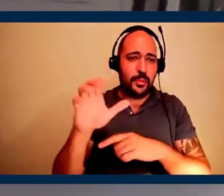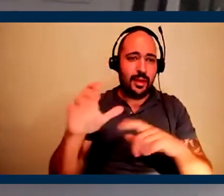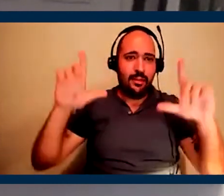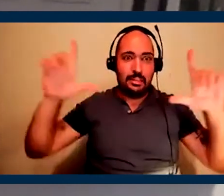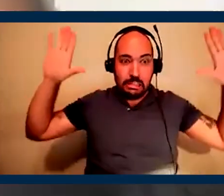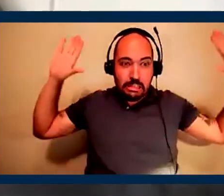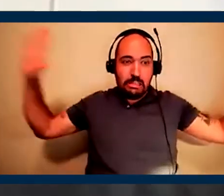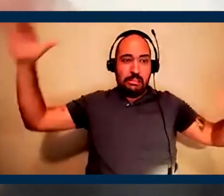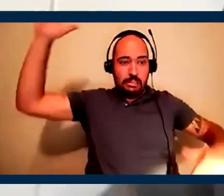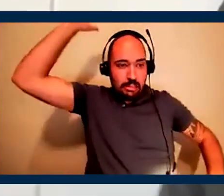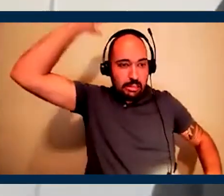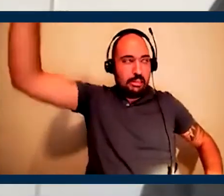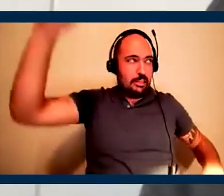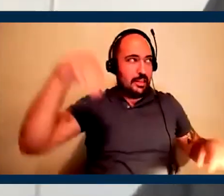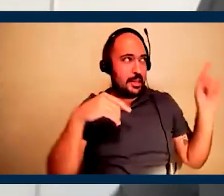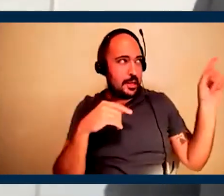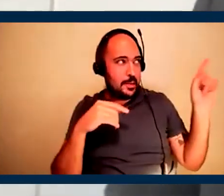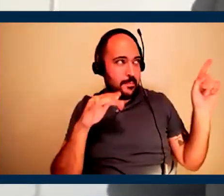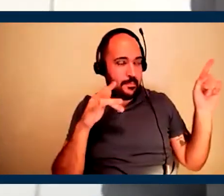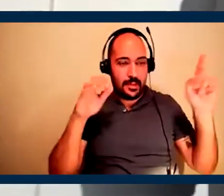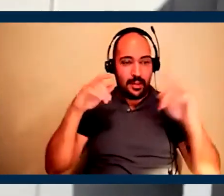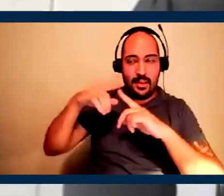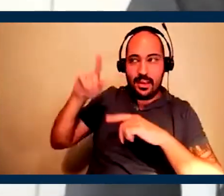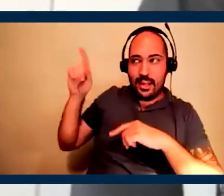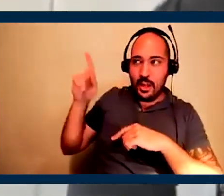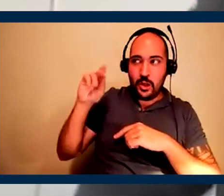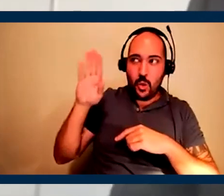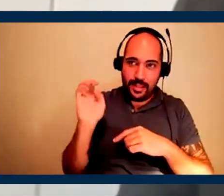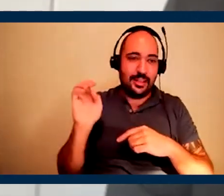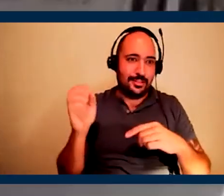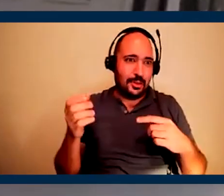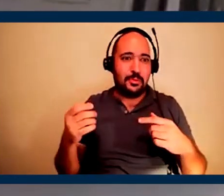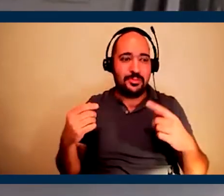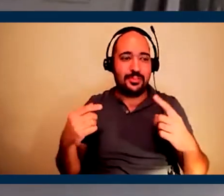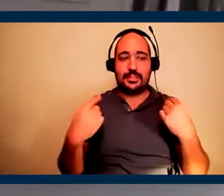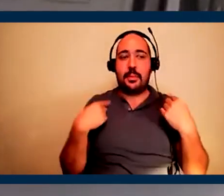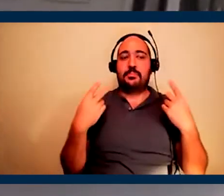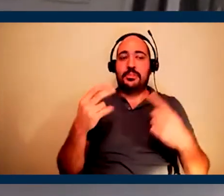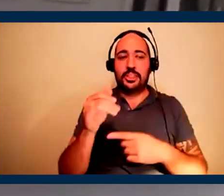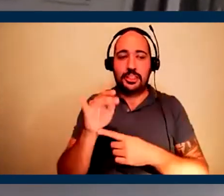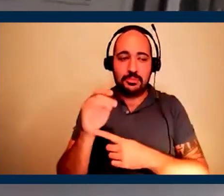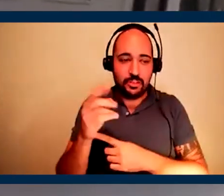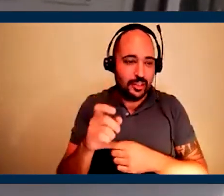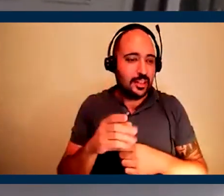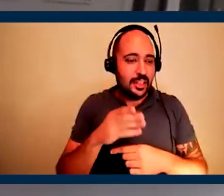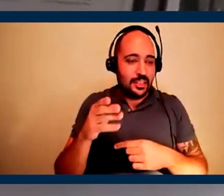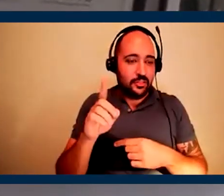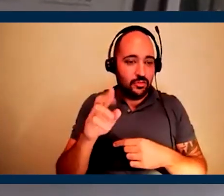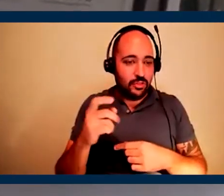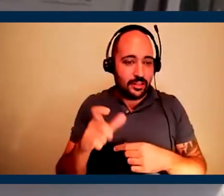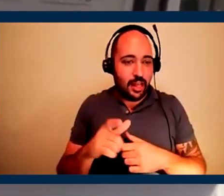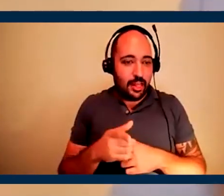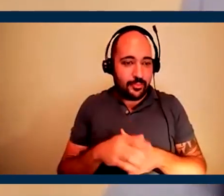Nipsey's over there and Kobe's over there. So I Jimi Hendrix wall. Okay. Drexo, how are you celebrating Juneteenth this